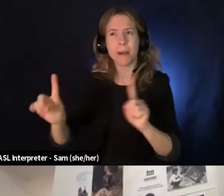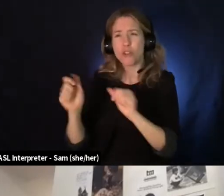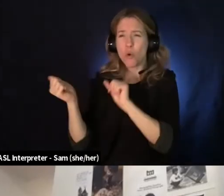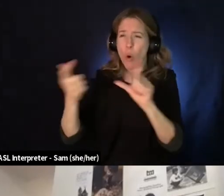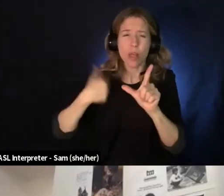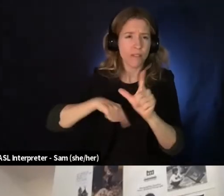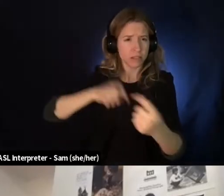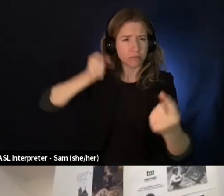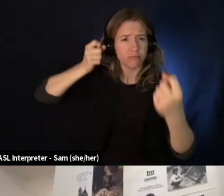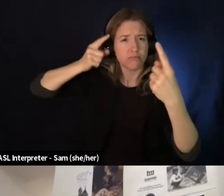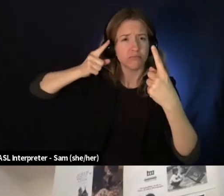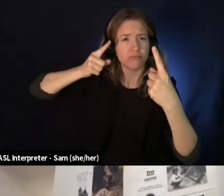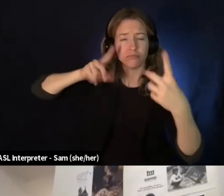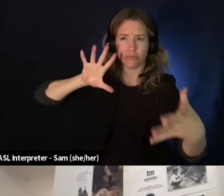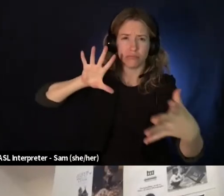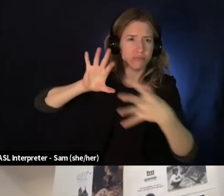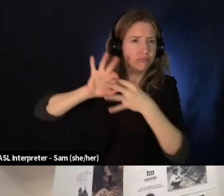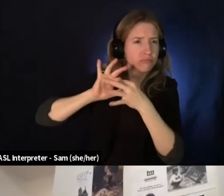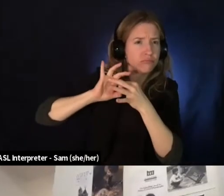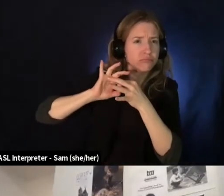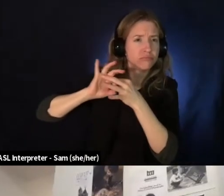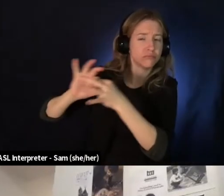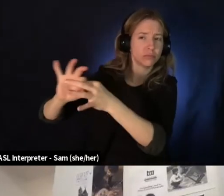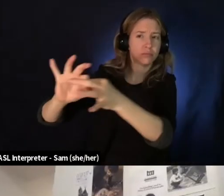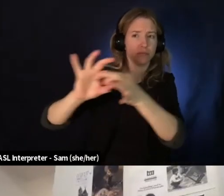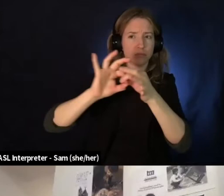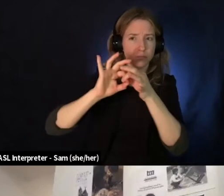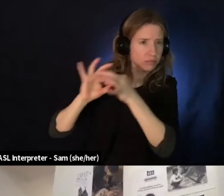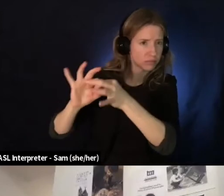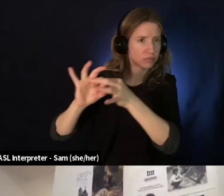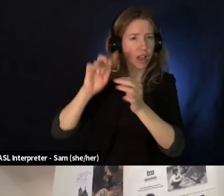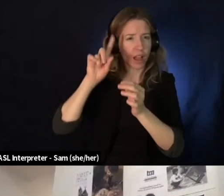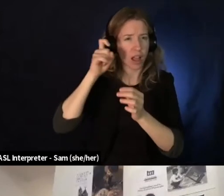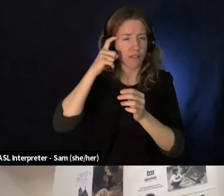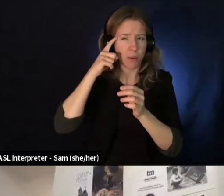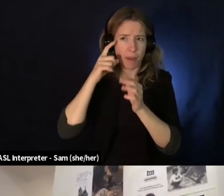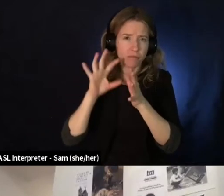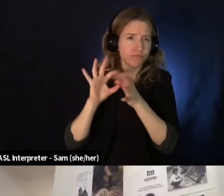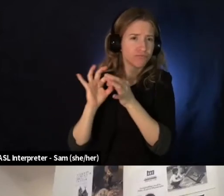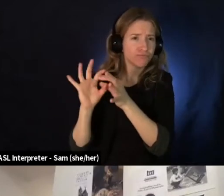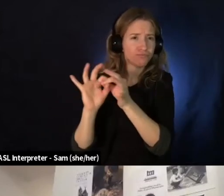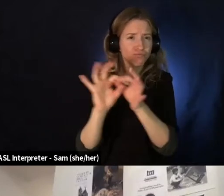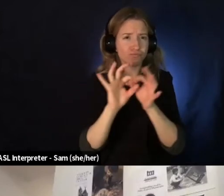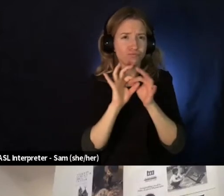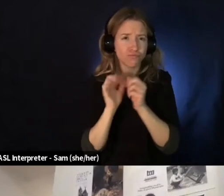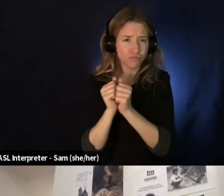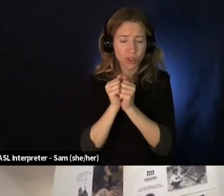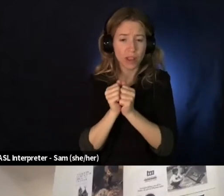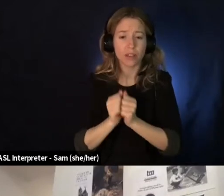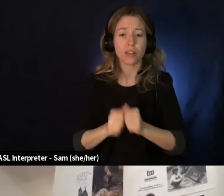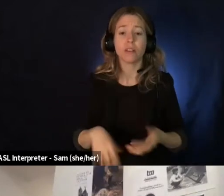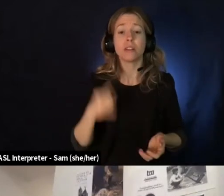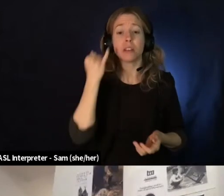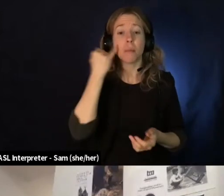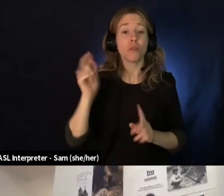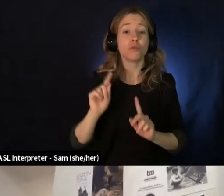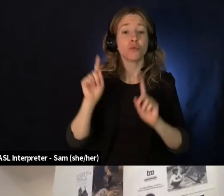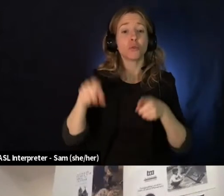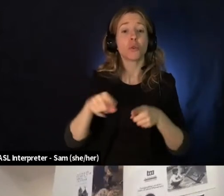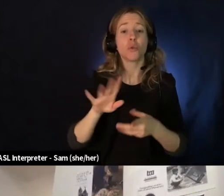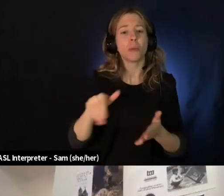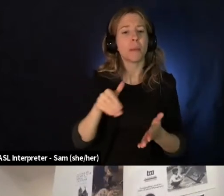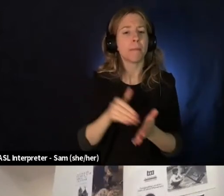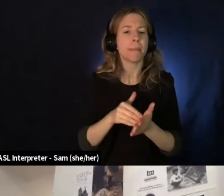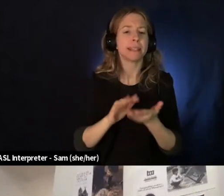to Midtown, 42nd Street, and you stand there and you ask the passerby, excuse